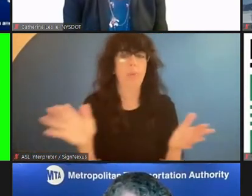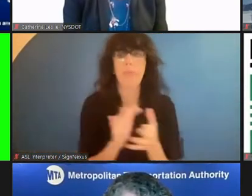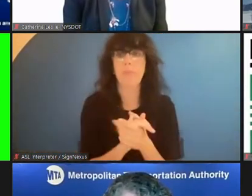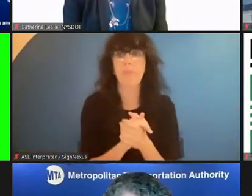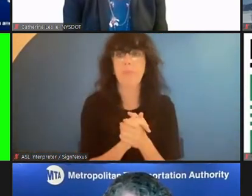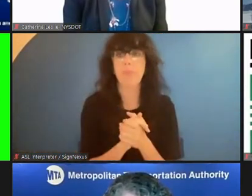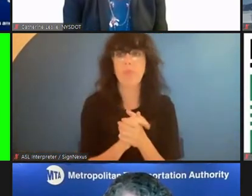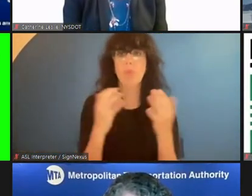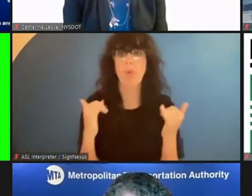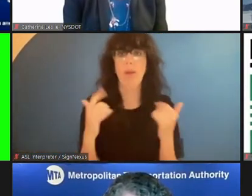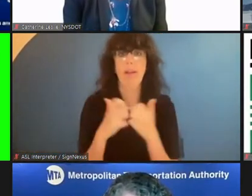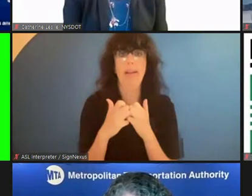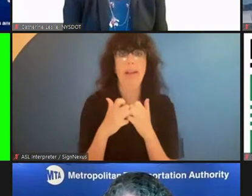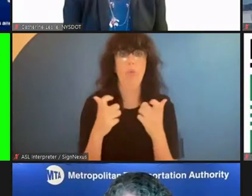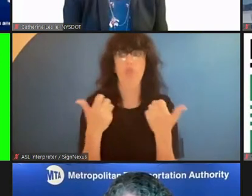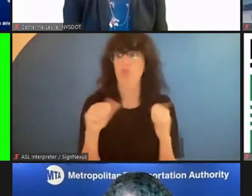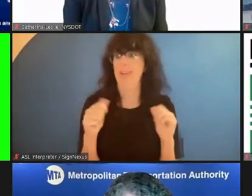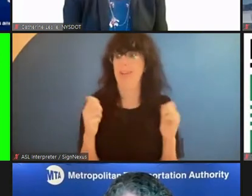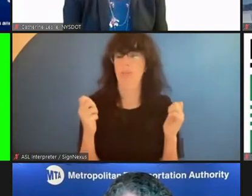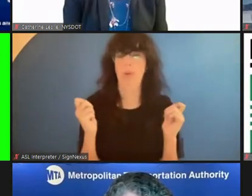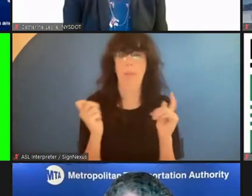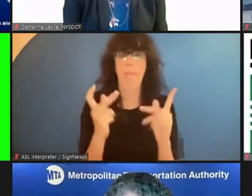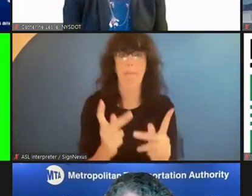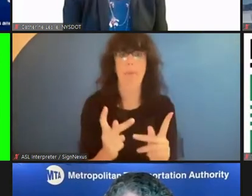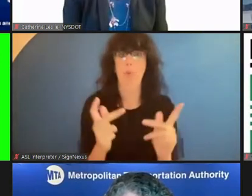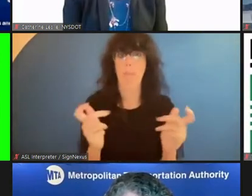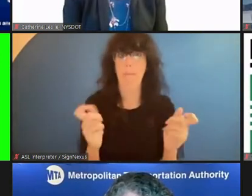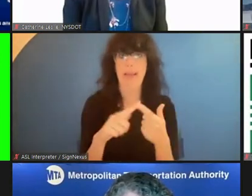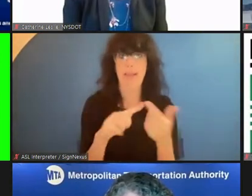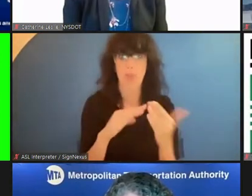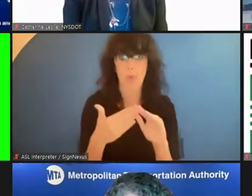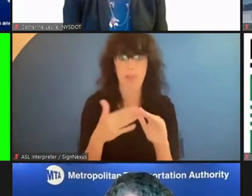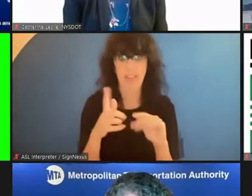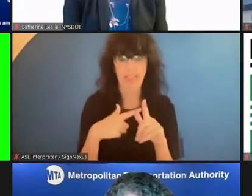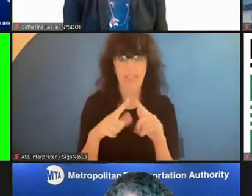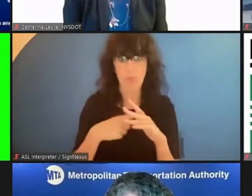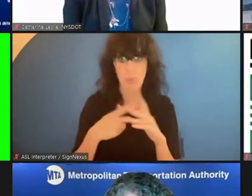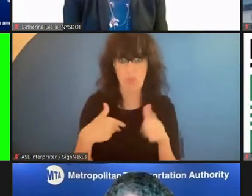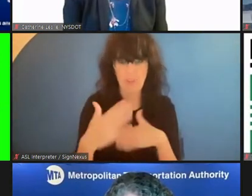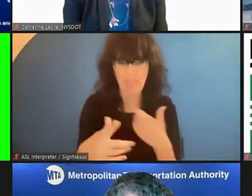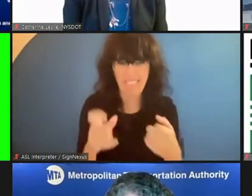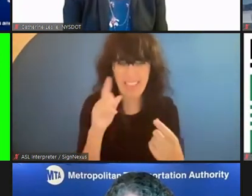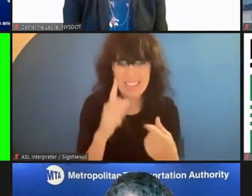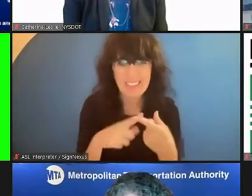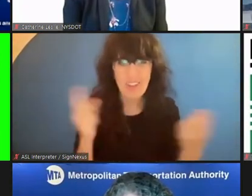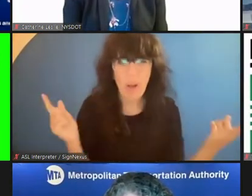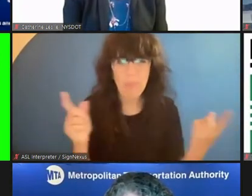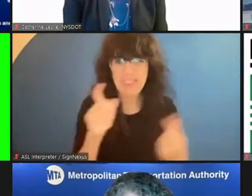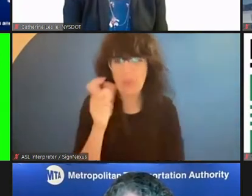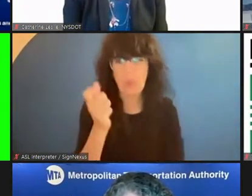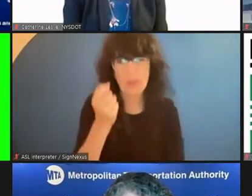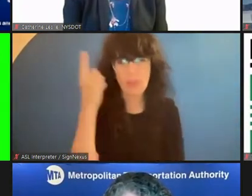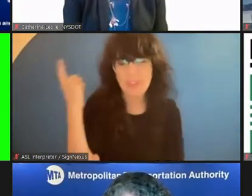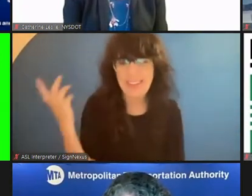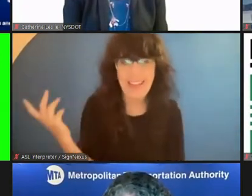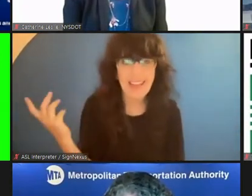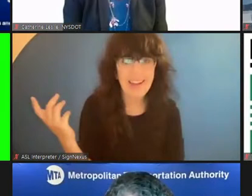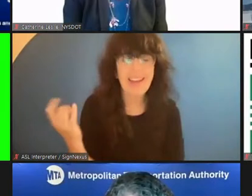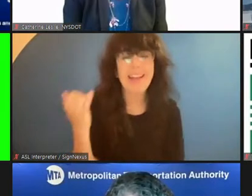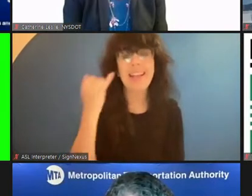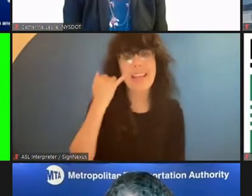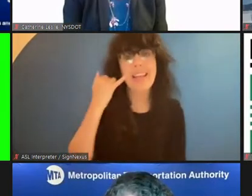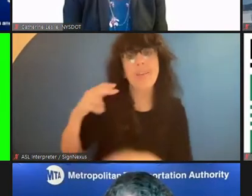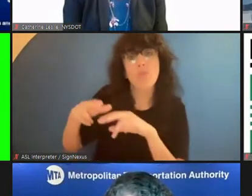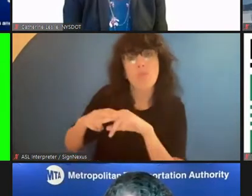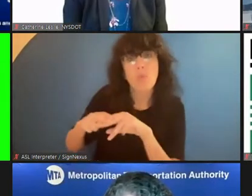to get back people back to the city you do this it sounds like it's opposite dead i don't even understand even if rail and bus commuters do